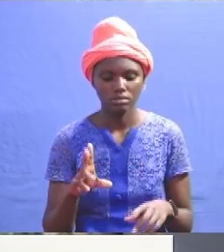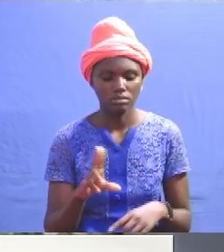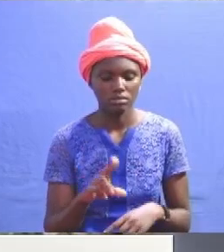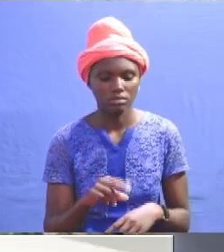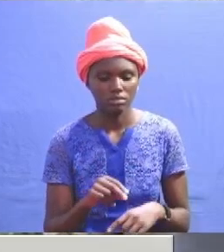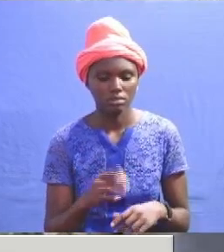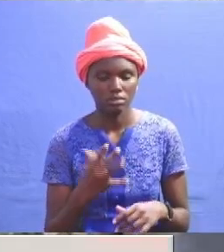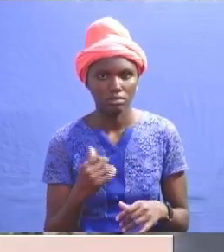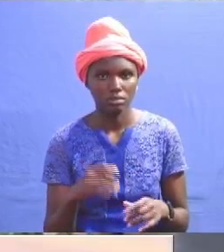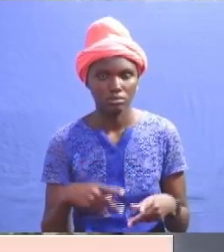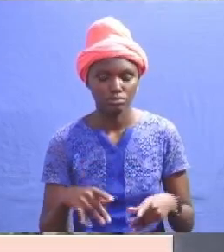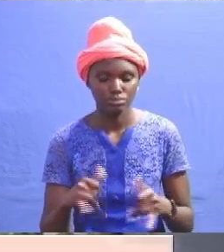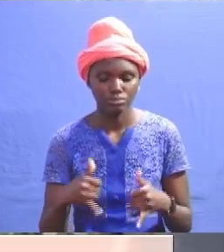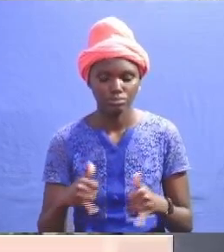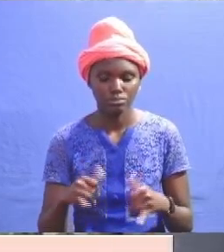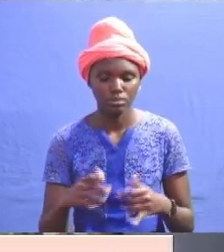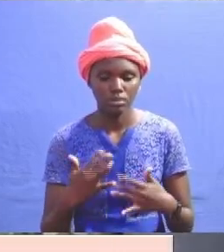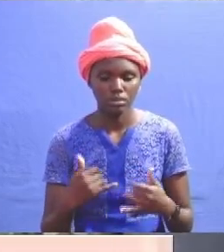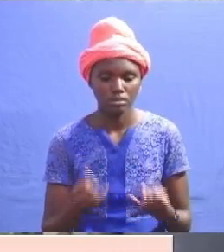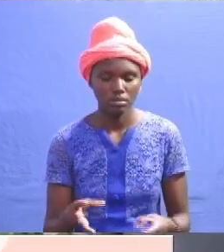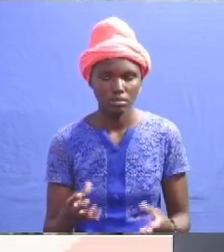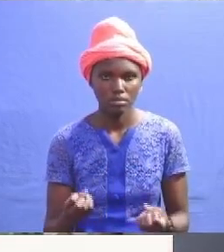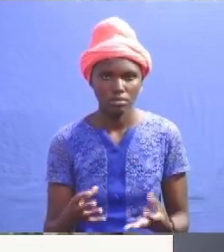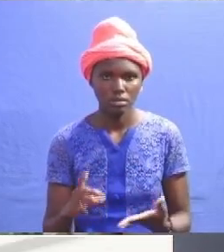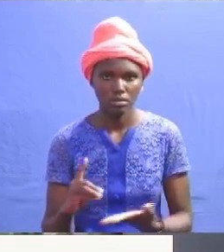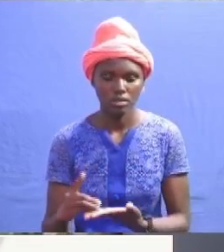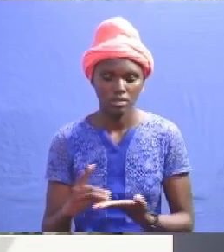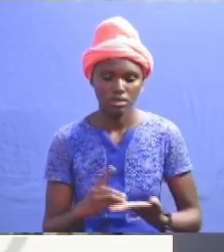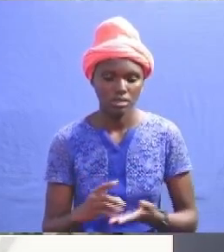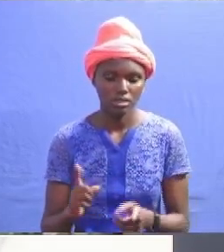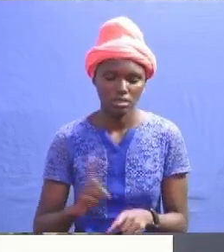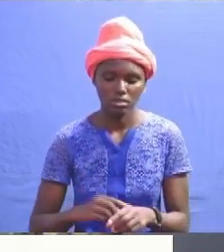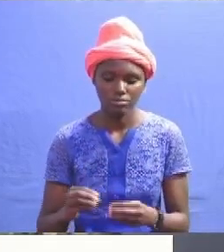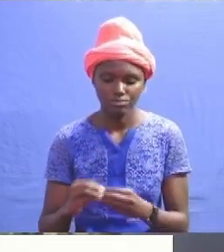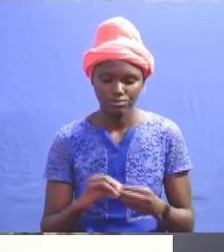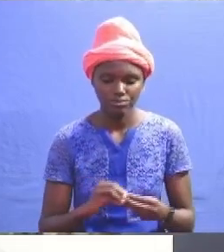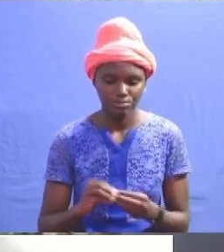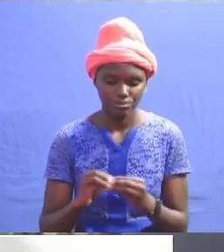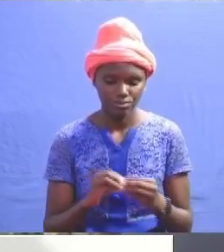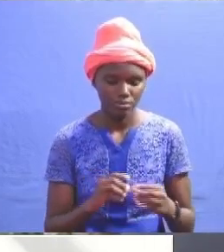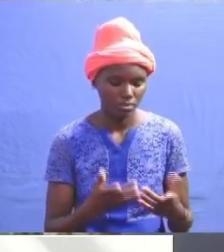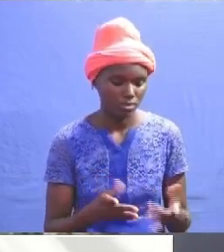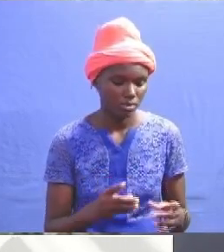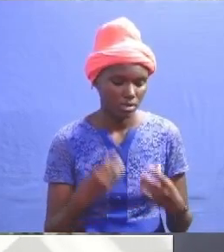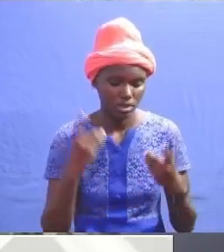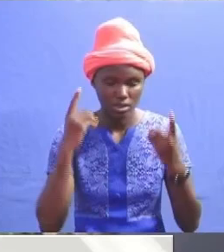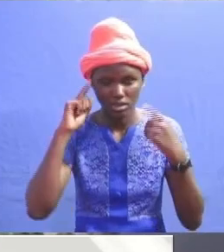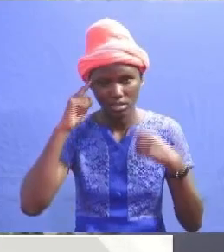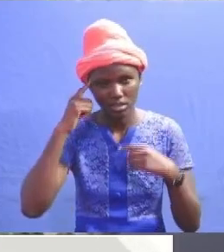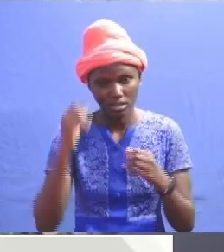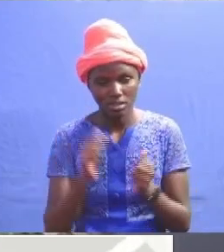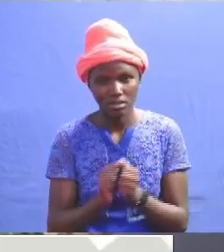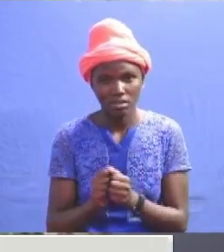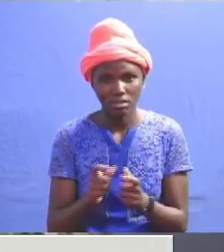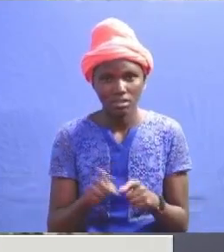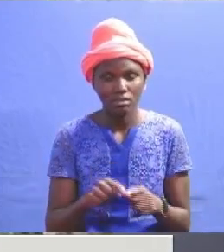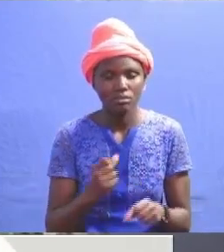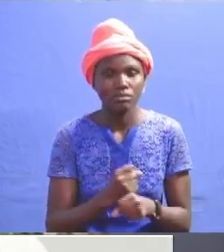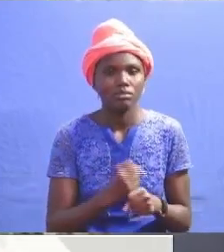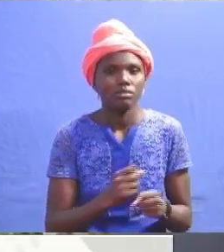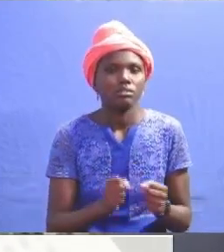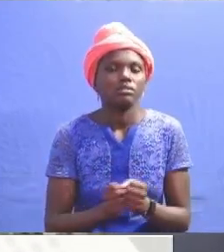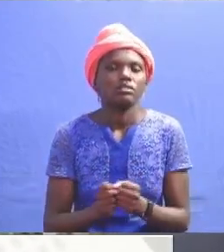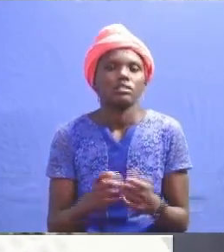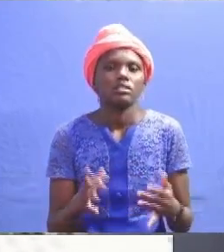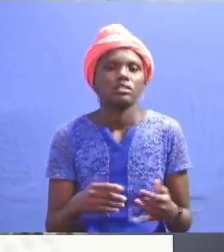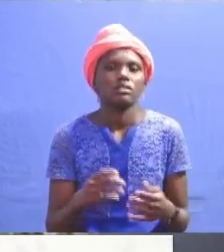because of this polarization of debates. But if we come together, to dialogue together, to reason together, we hope that we can be able